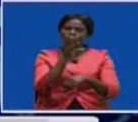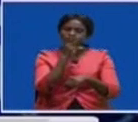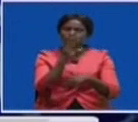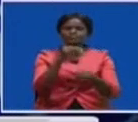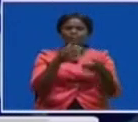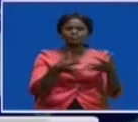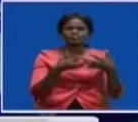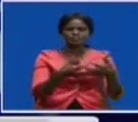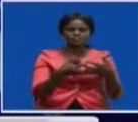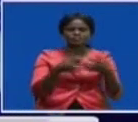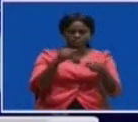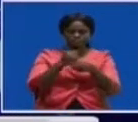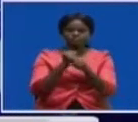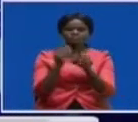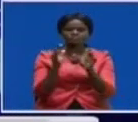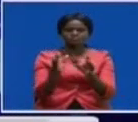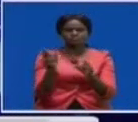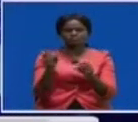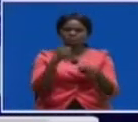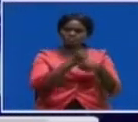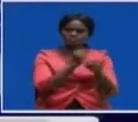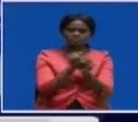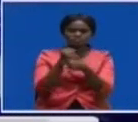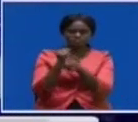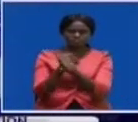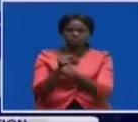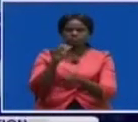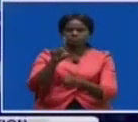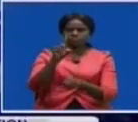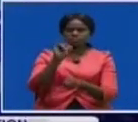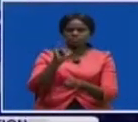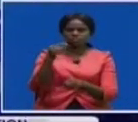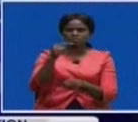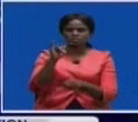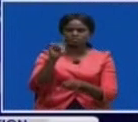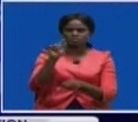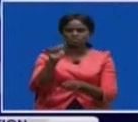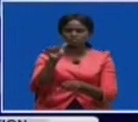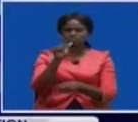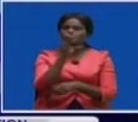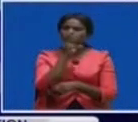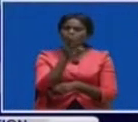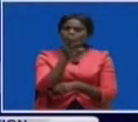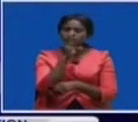pump manufacturer, Shakti, which manufactures digitalized water pumps. Here's a